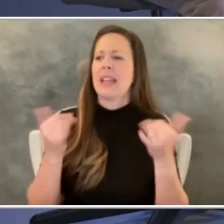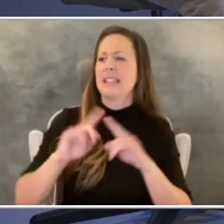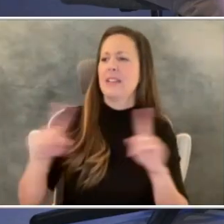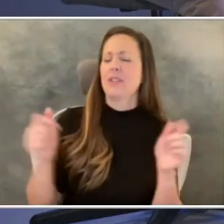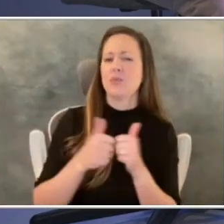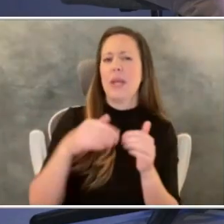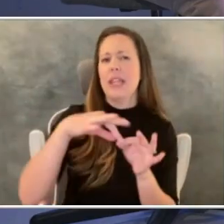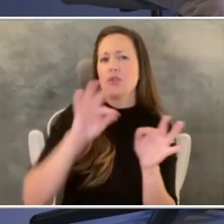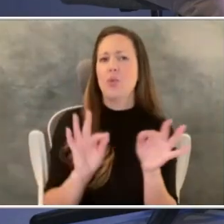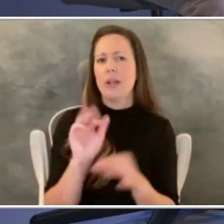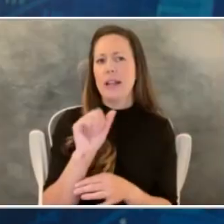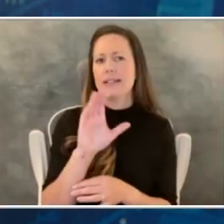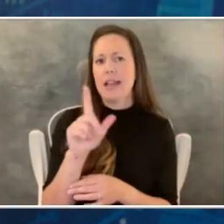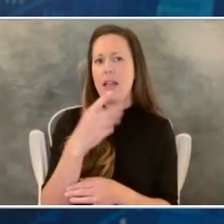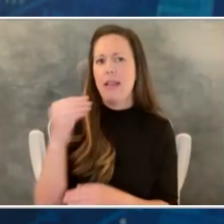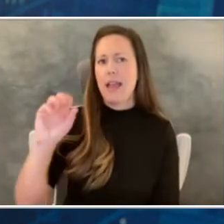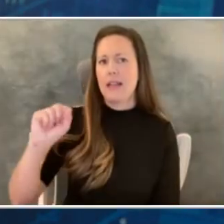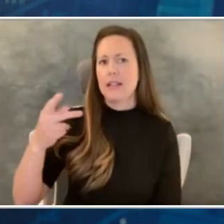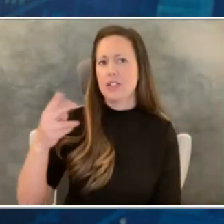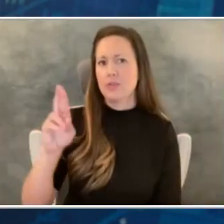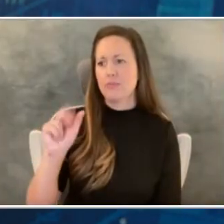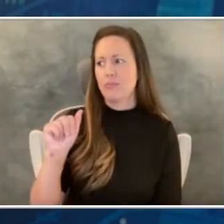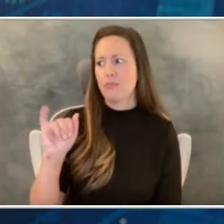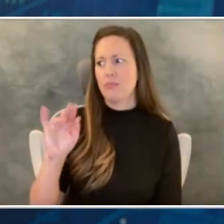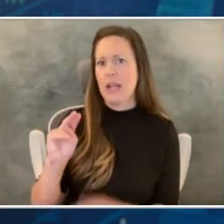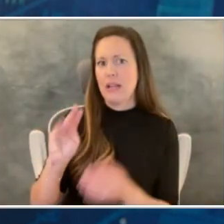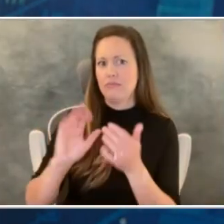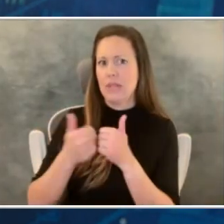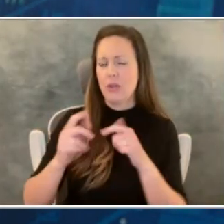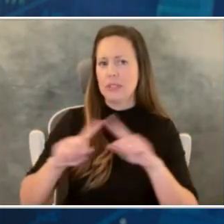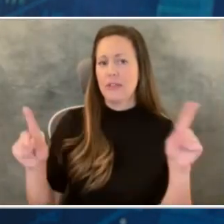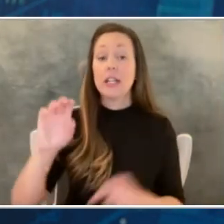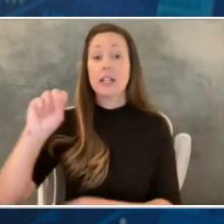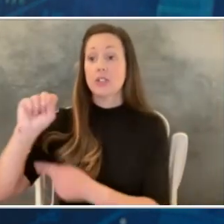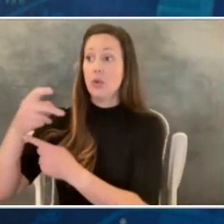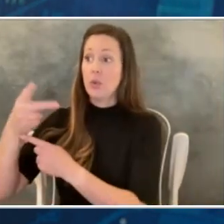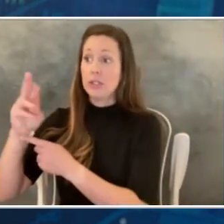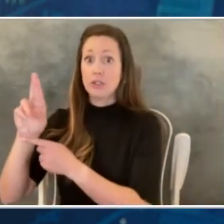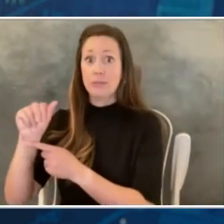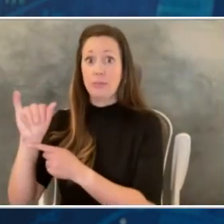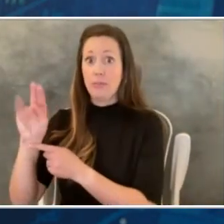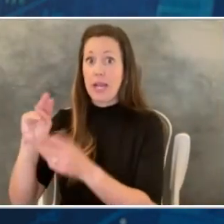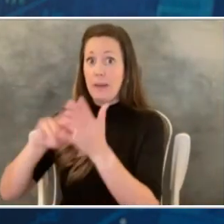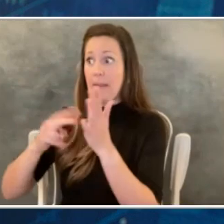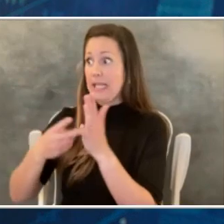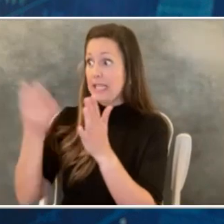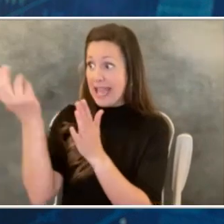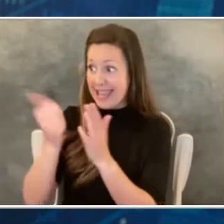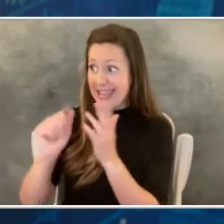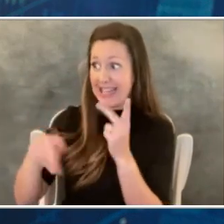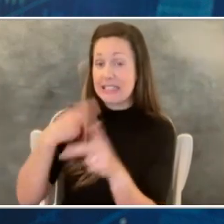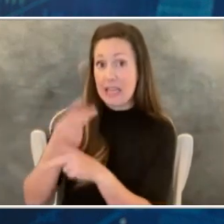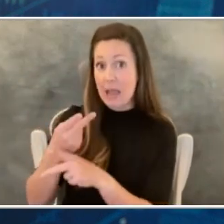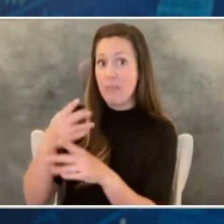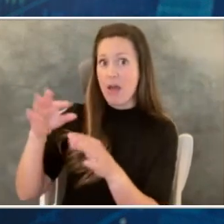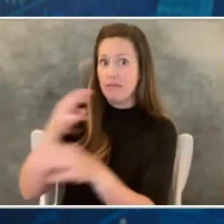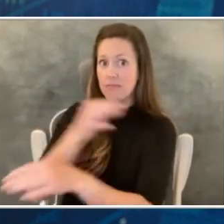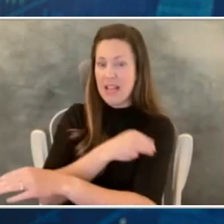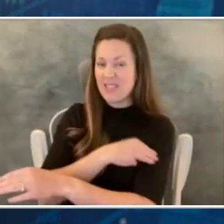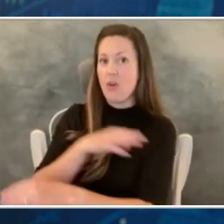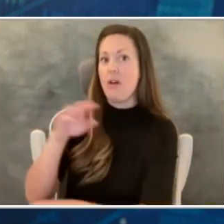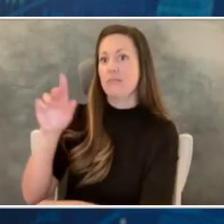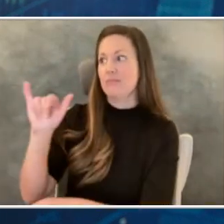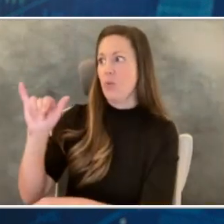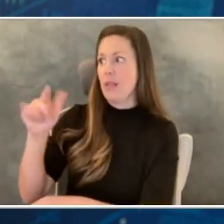feel like? So a sprain is a term we use for any degree of ligament tearing. Everything, yes. Yeah. So okay. in all of orthopedics, we seem to